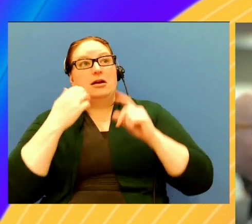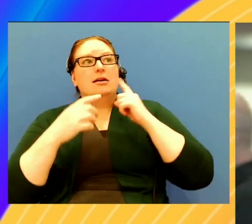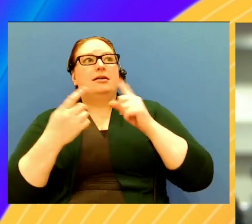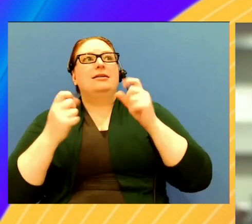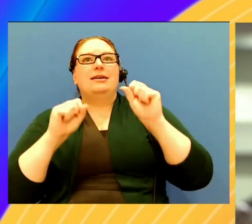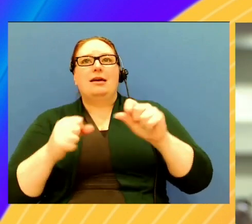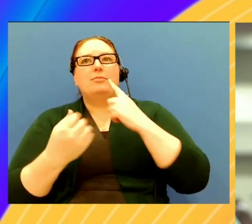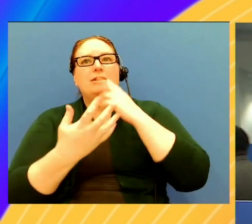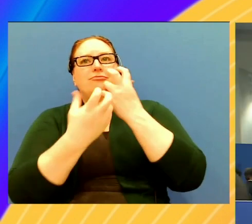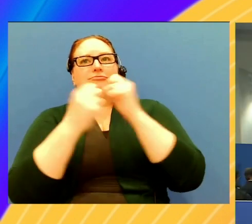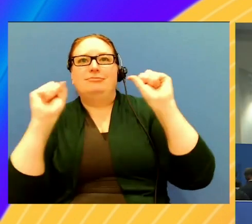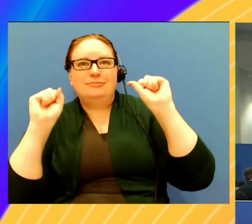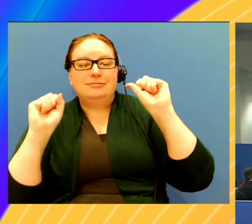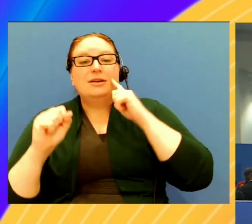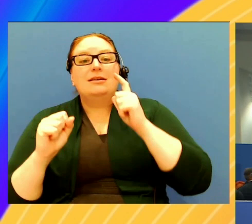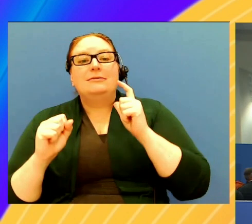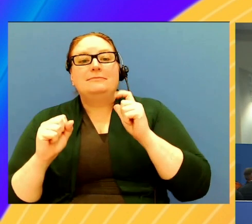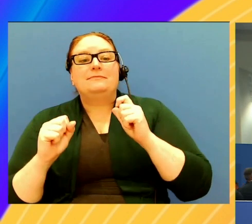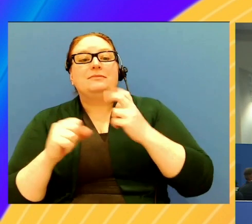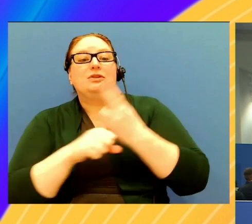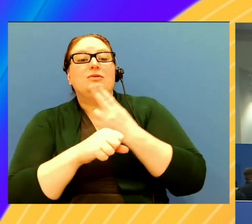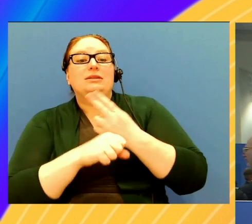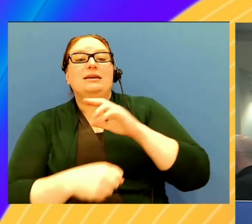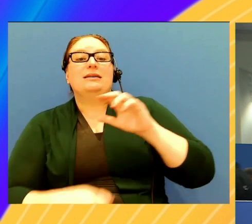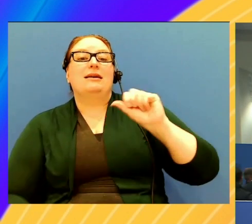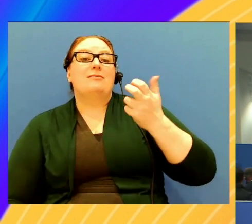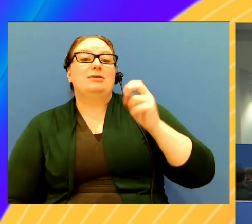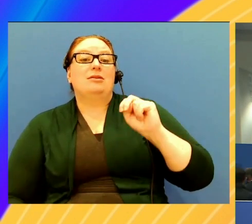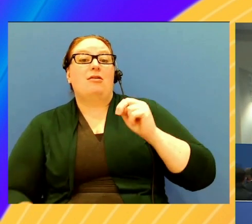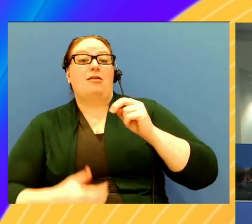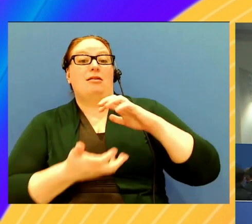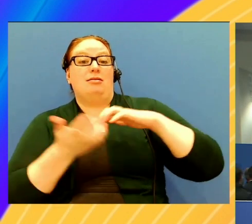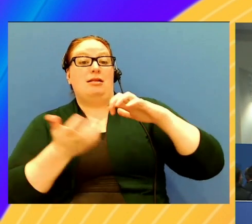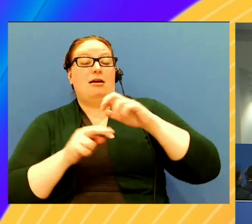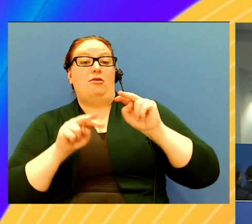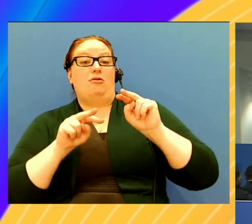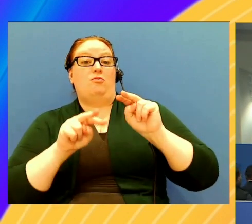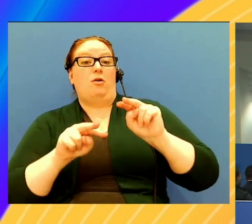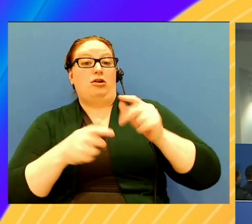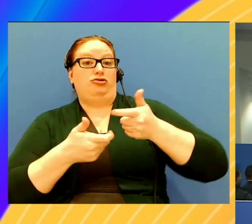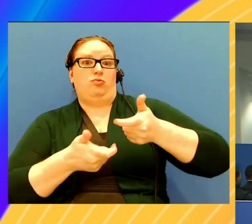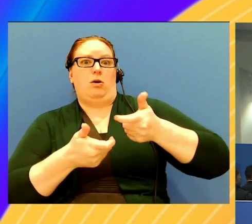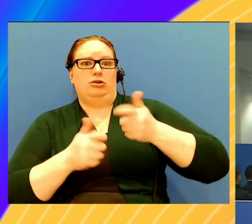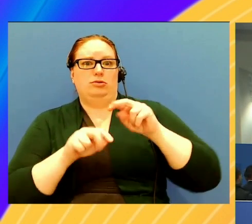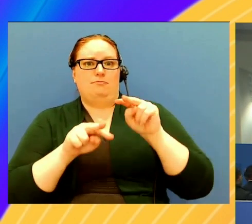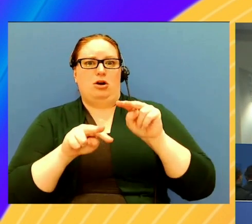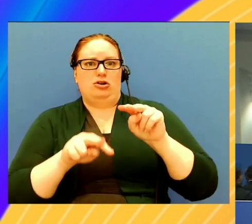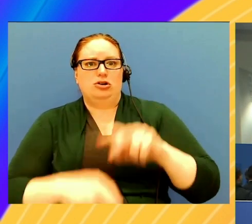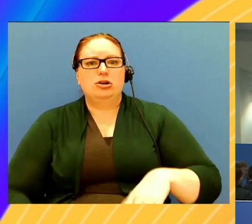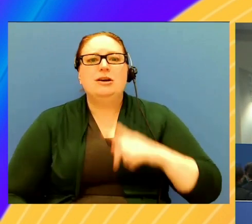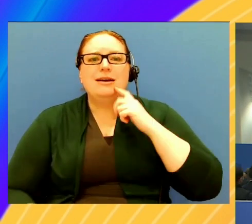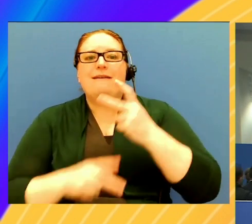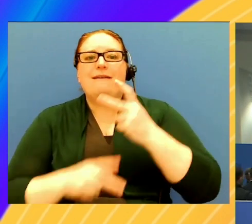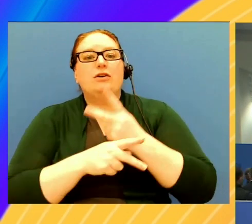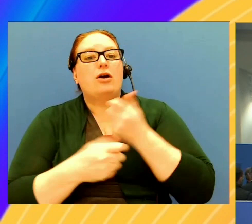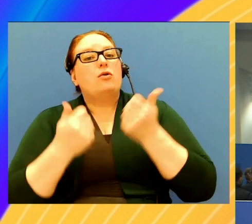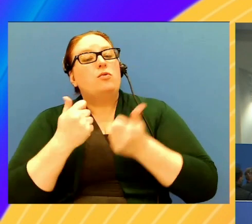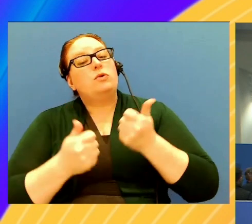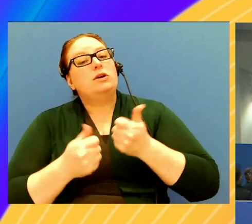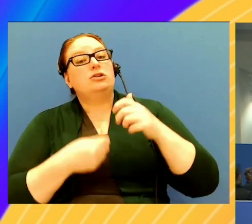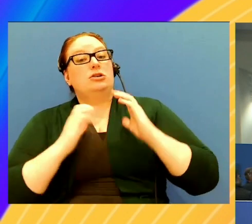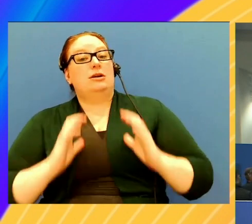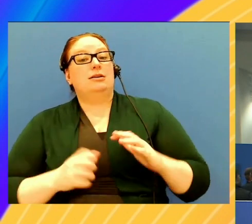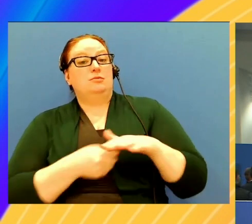here. And using Amazon CloudWatch Internet Monitor, you will be able to find like which customer location and the